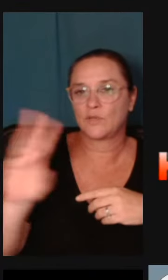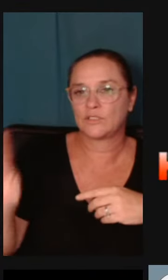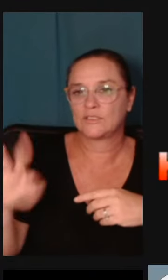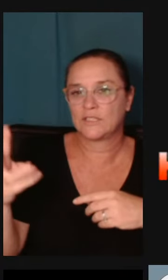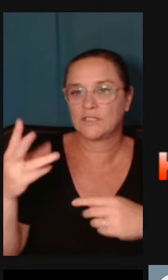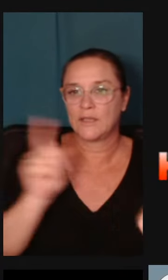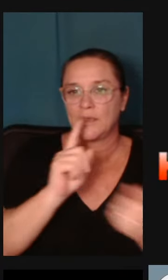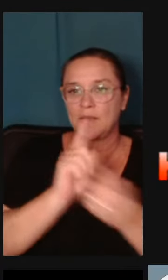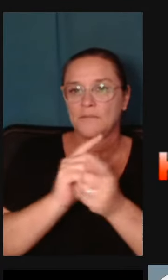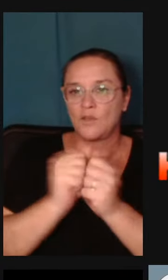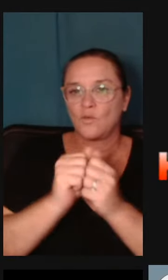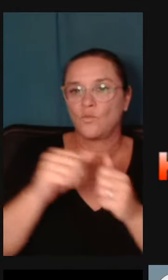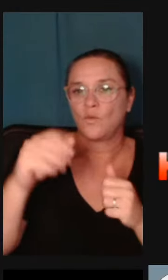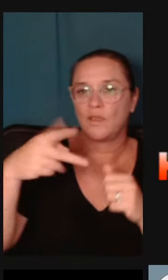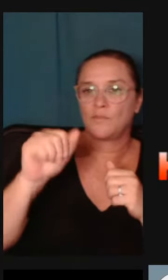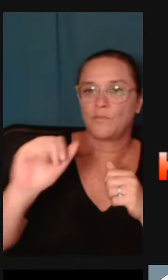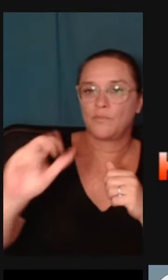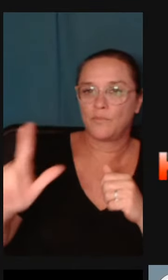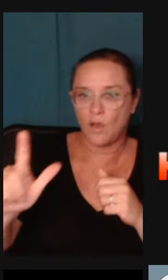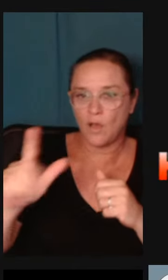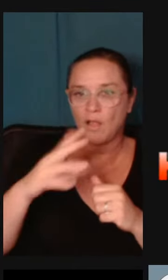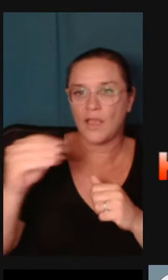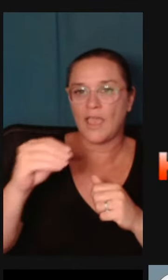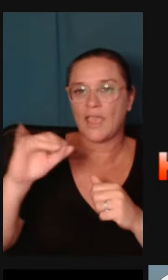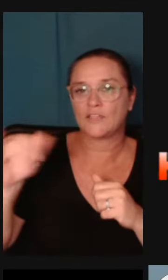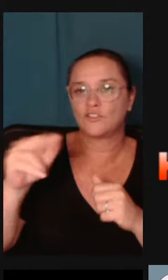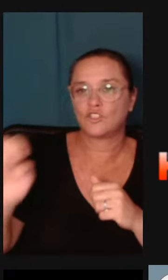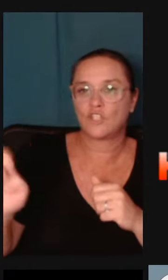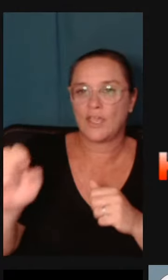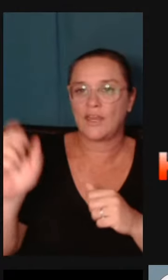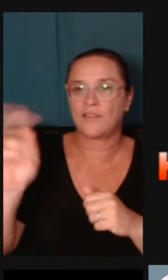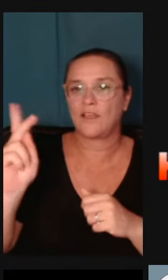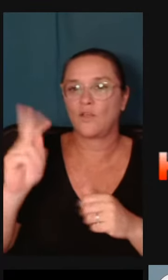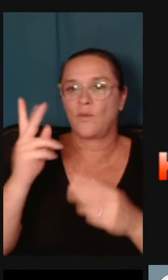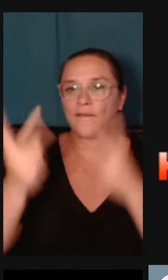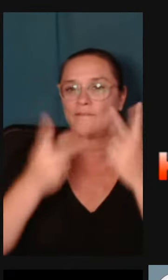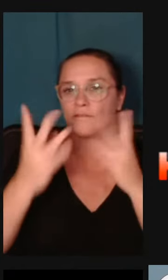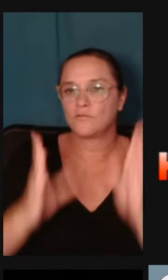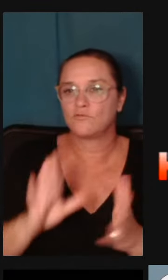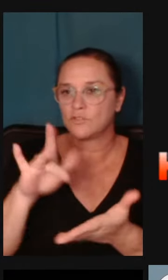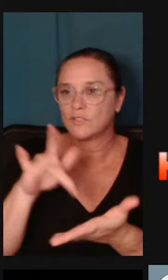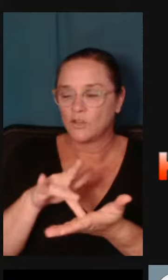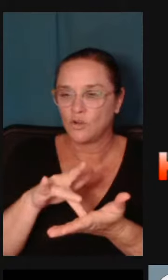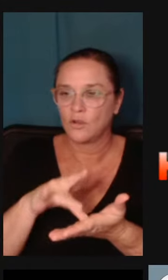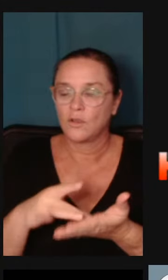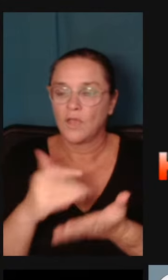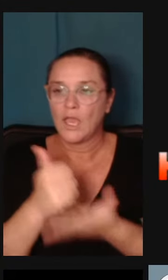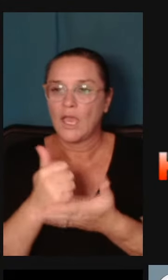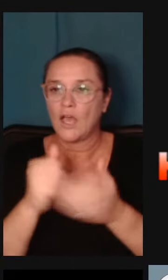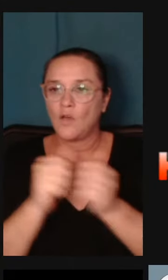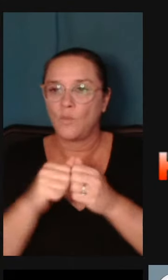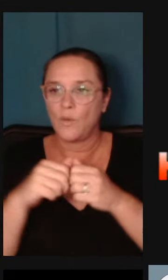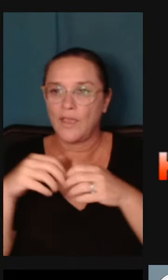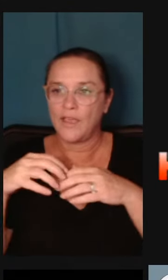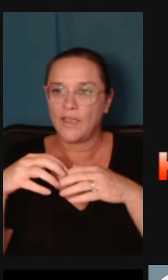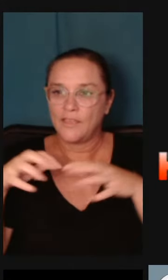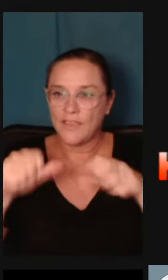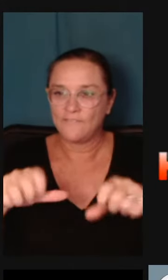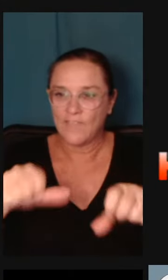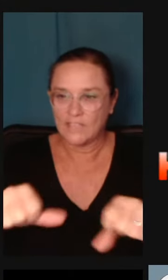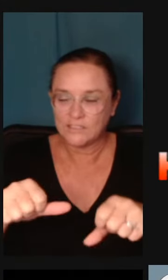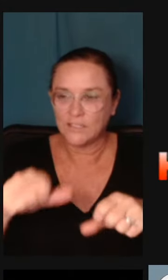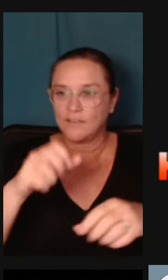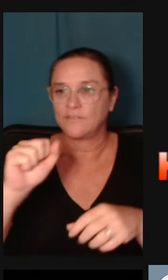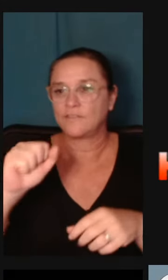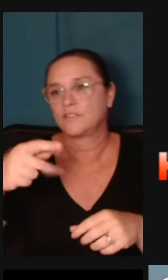and Jane up there at the Kīlauea Visitor Center. Help out our invasive species issue here on the